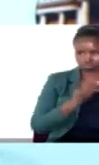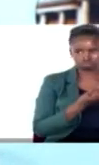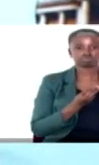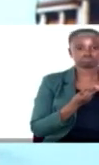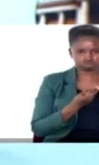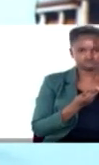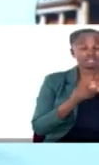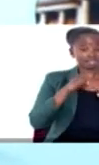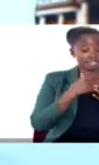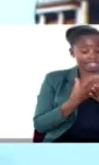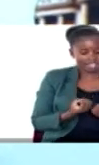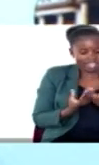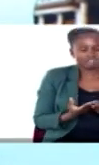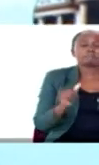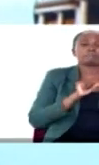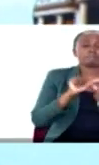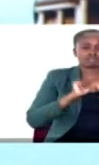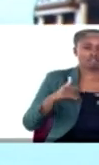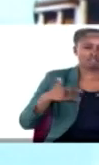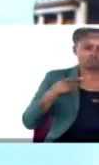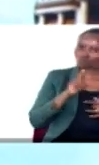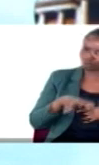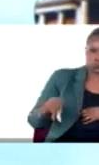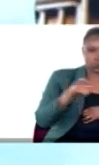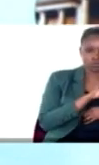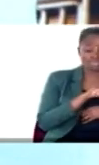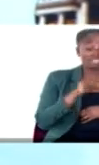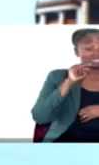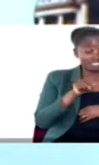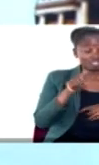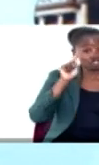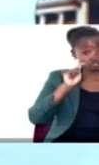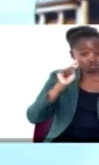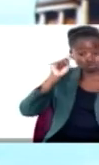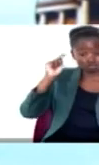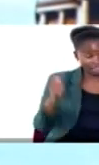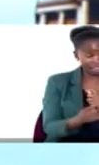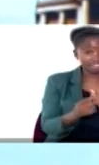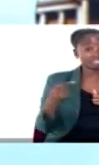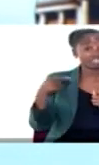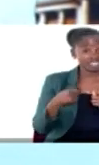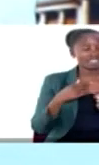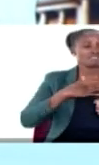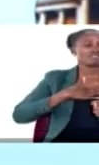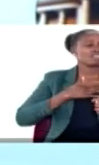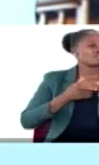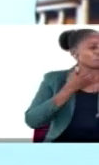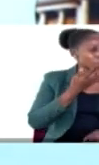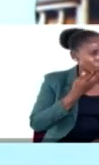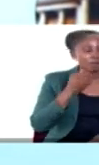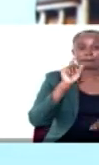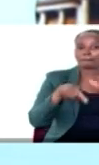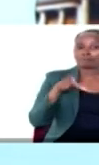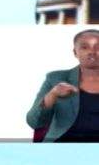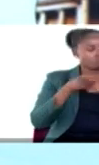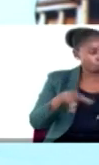a better life for all, where there's tangible change, and such change is felt by people in all sectors of